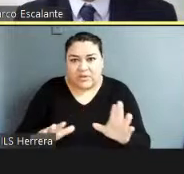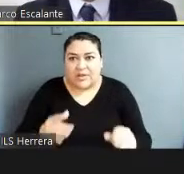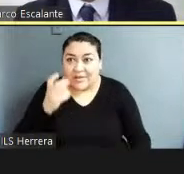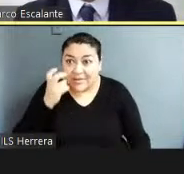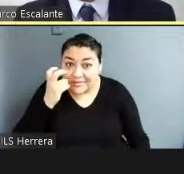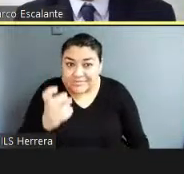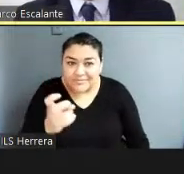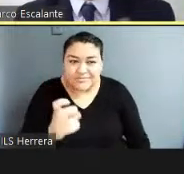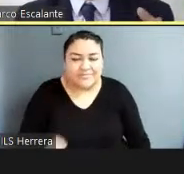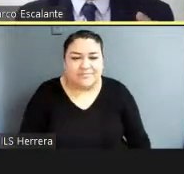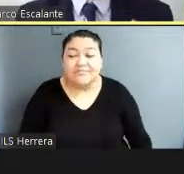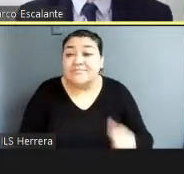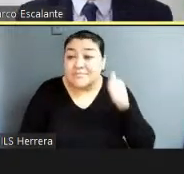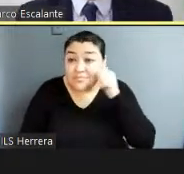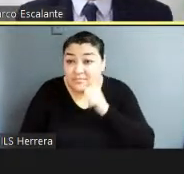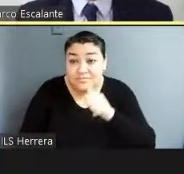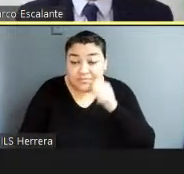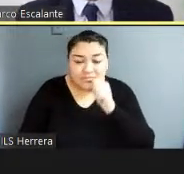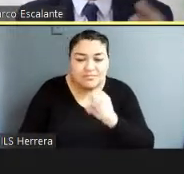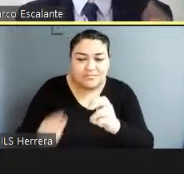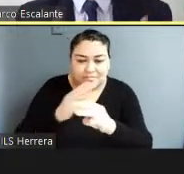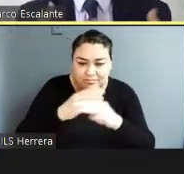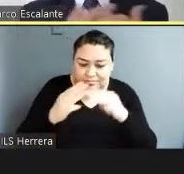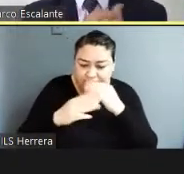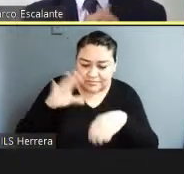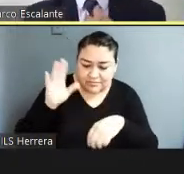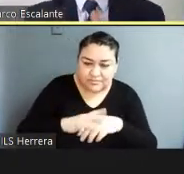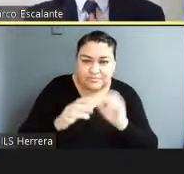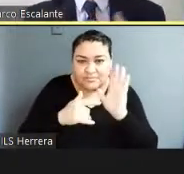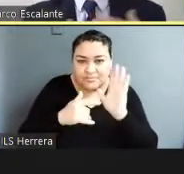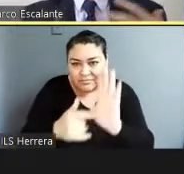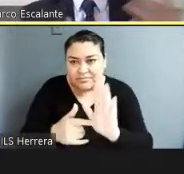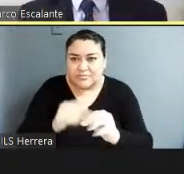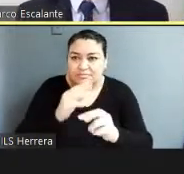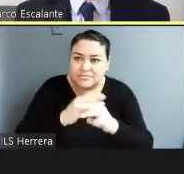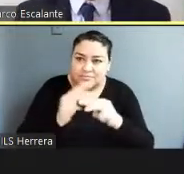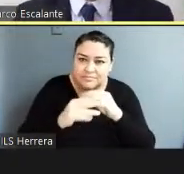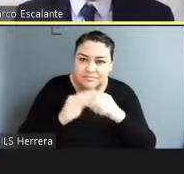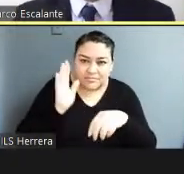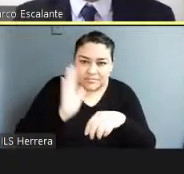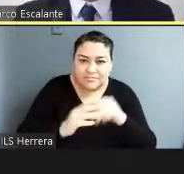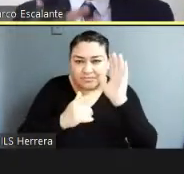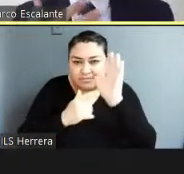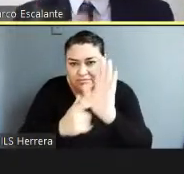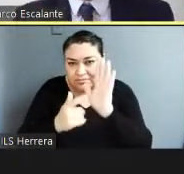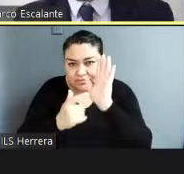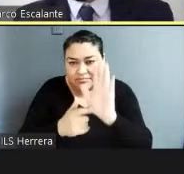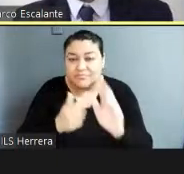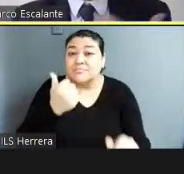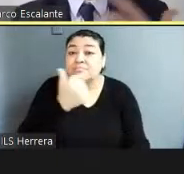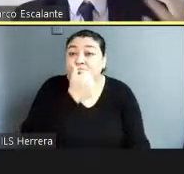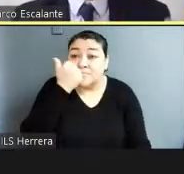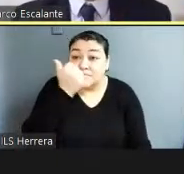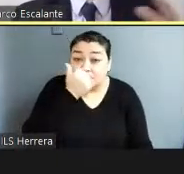treatment. Giving evidence of learning in all the subject matters.